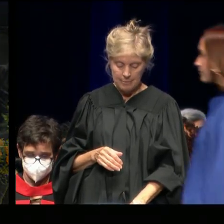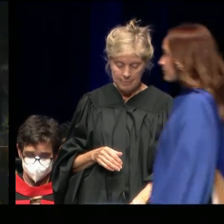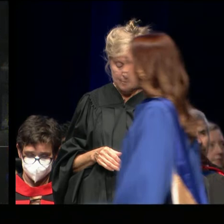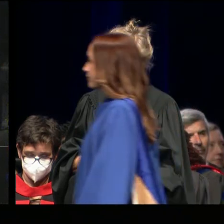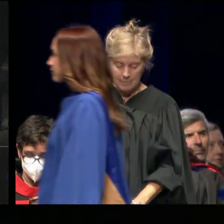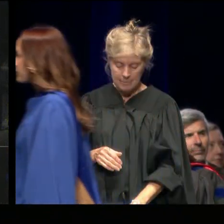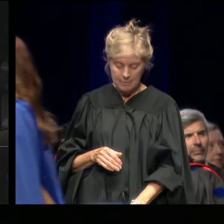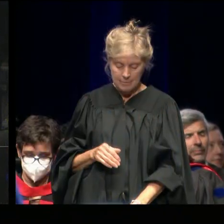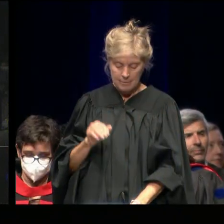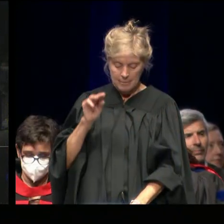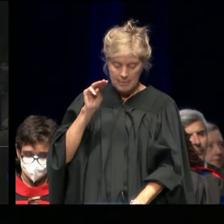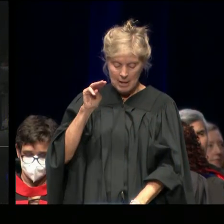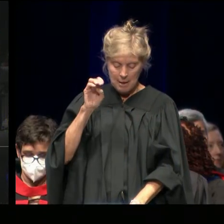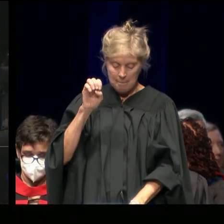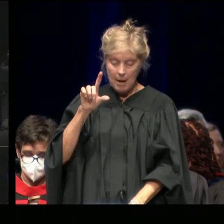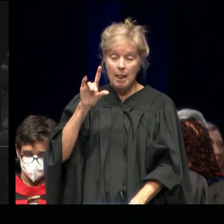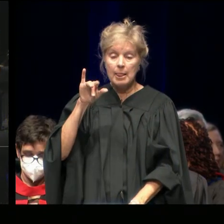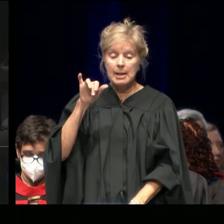Melissa Scaglioni.